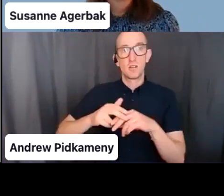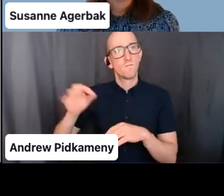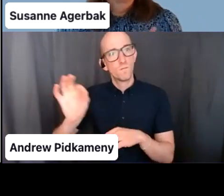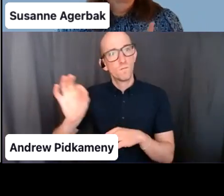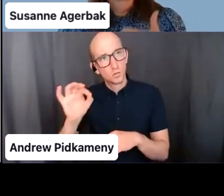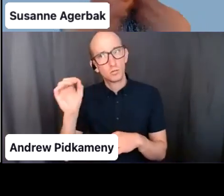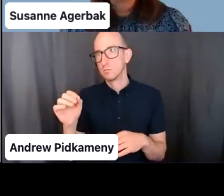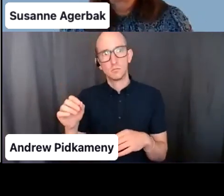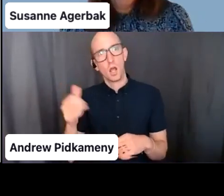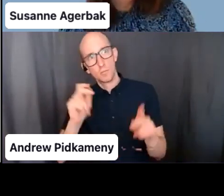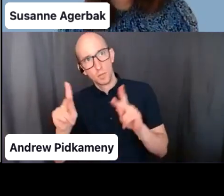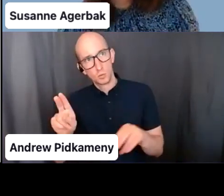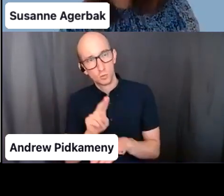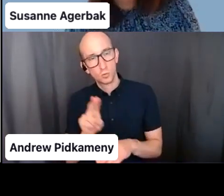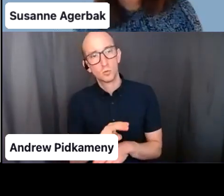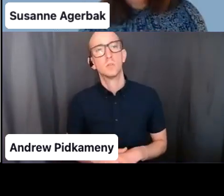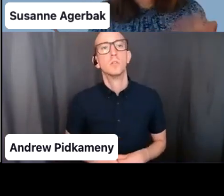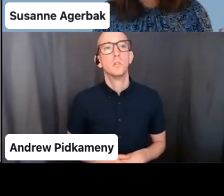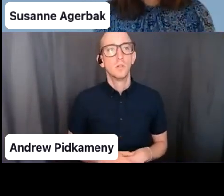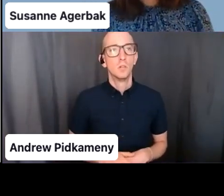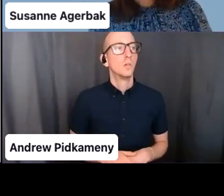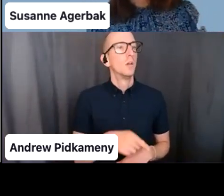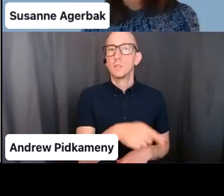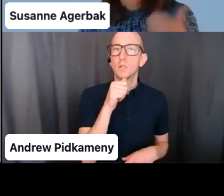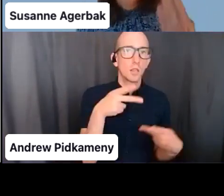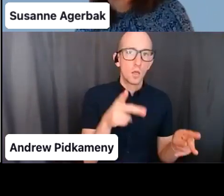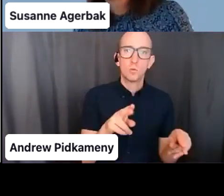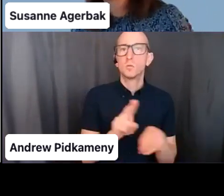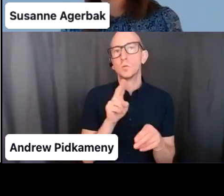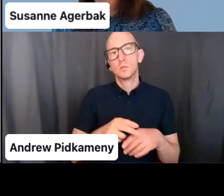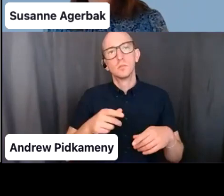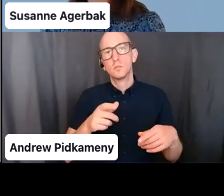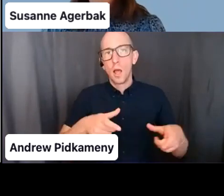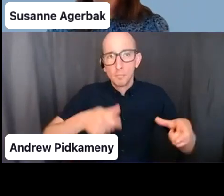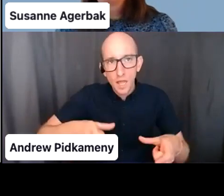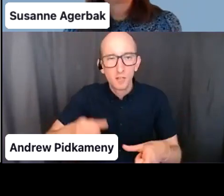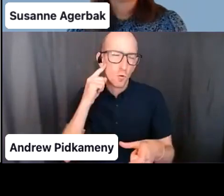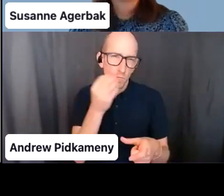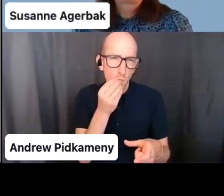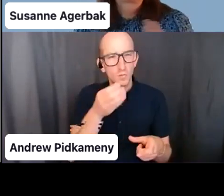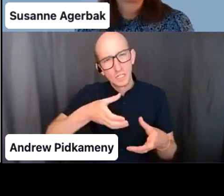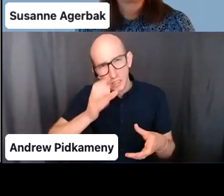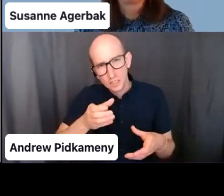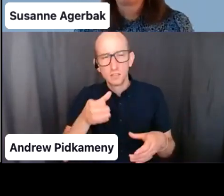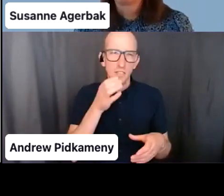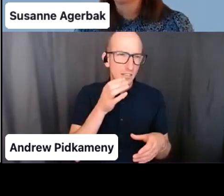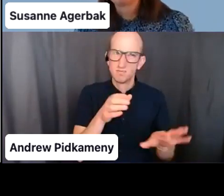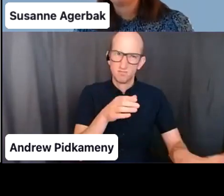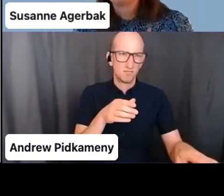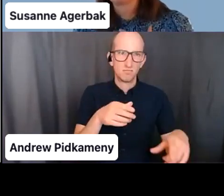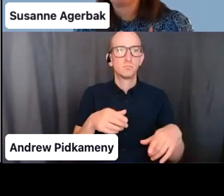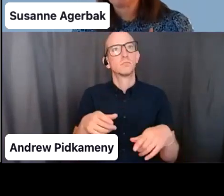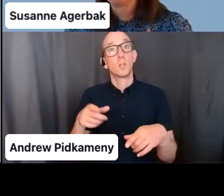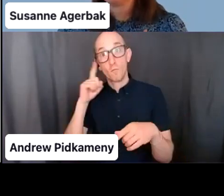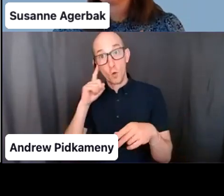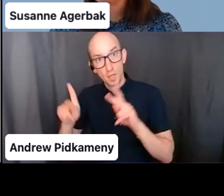using serving plates and glasses and whatever that are meant for humans, and riding